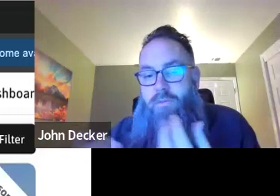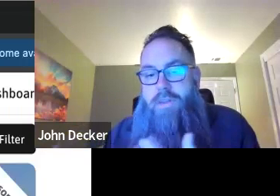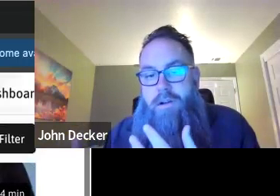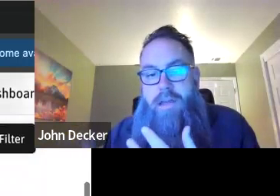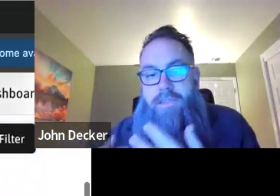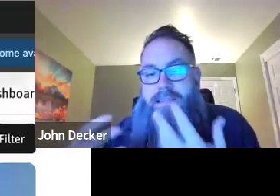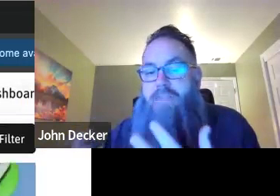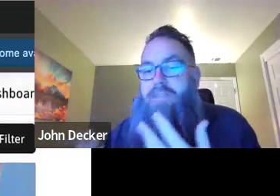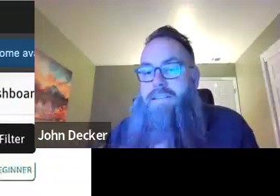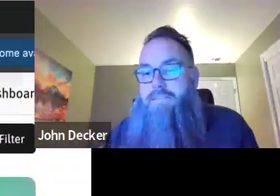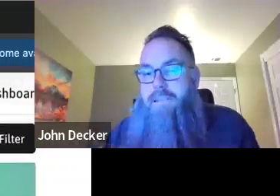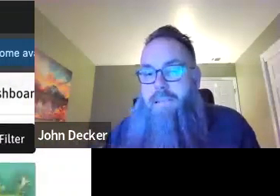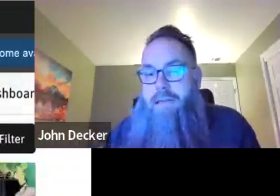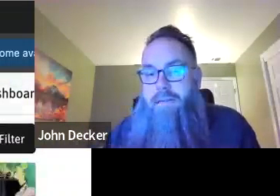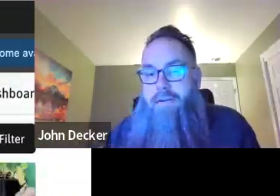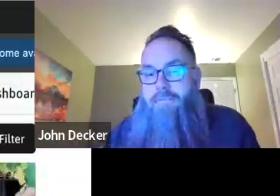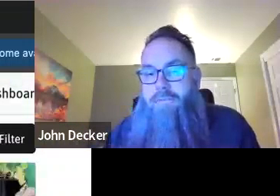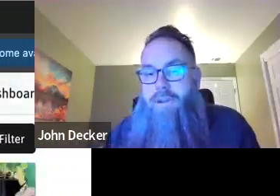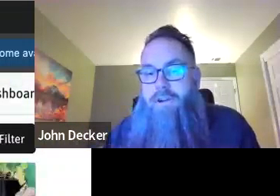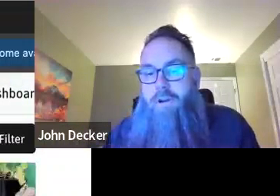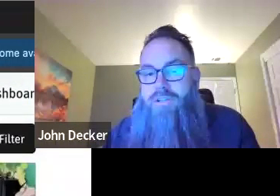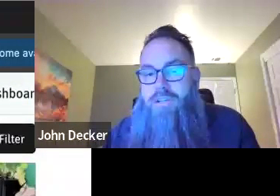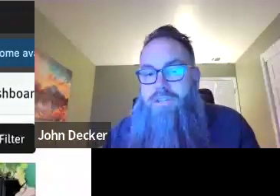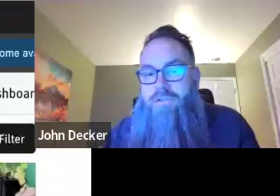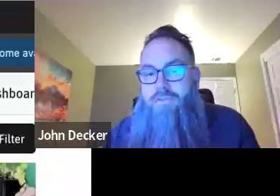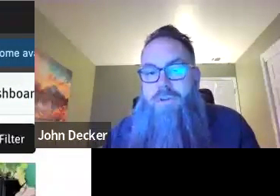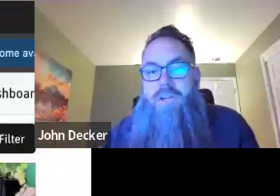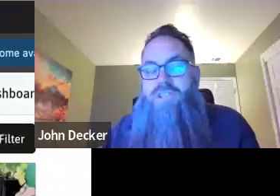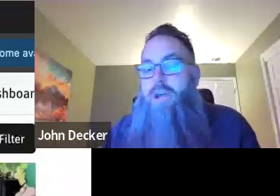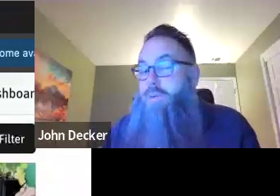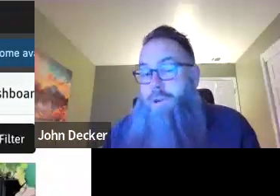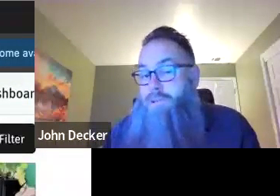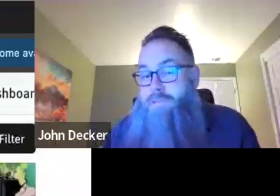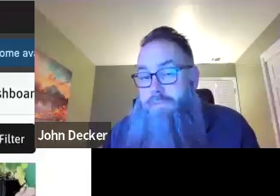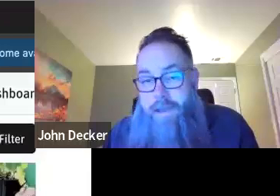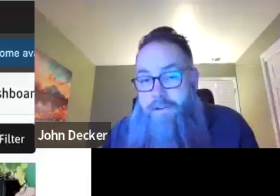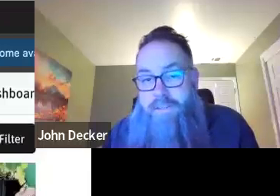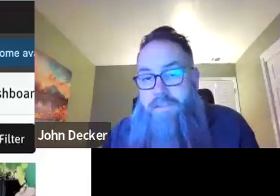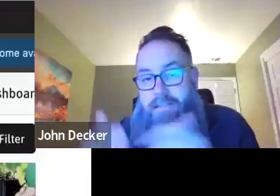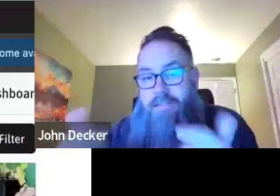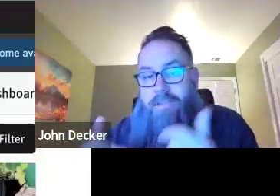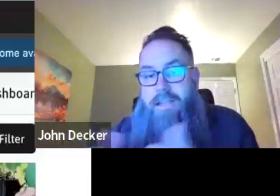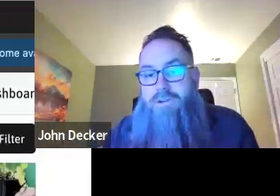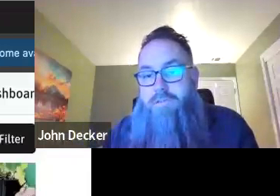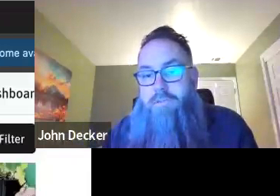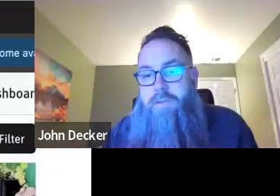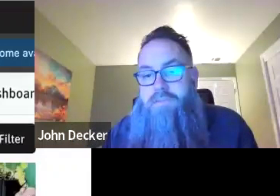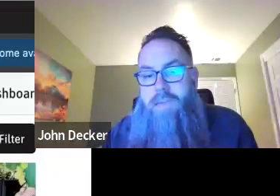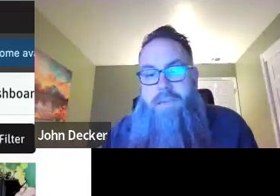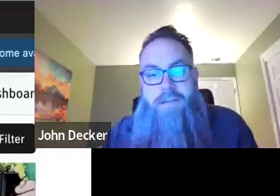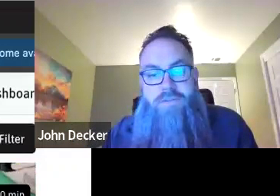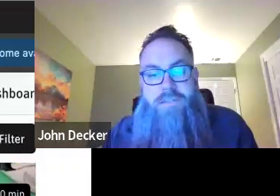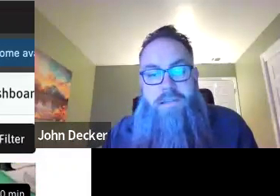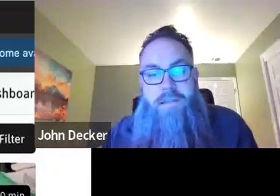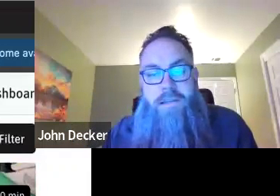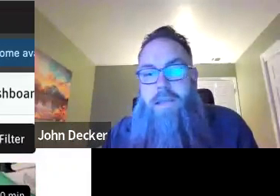as to whether or not this sounds like something that, you would encourage us to share with our service providers, like this is something that our service providers may